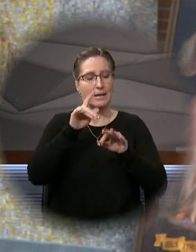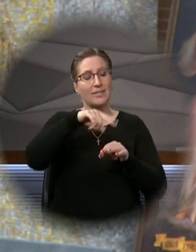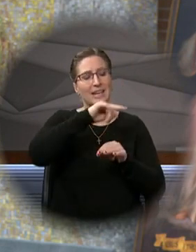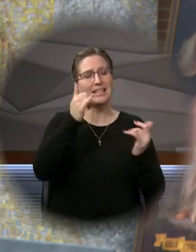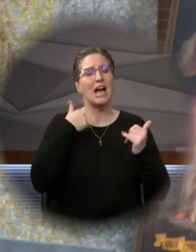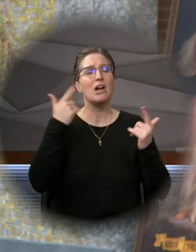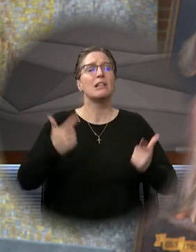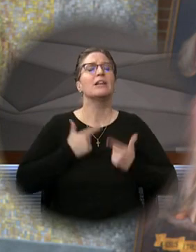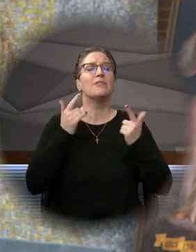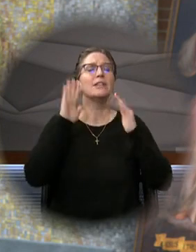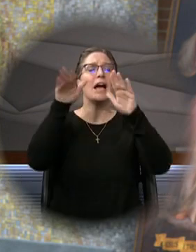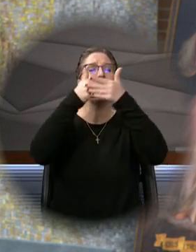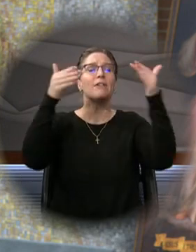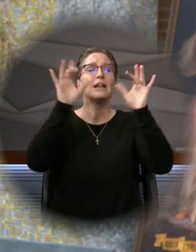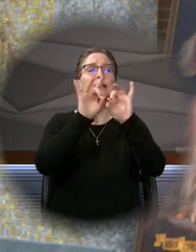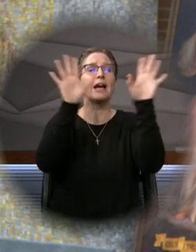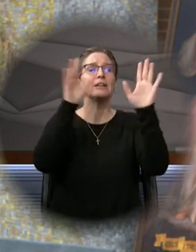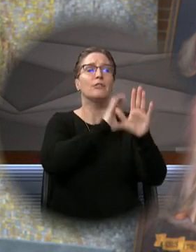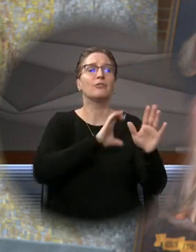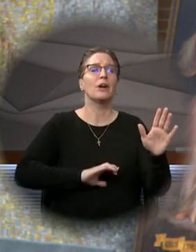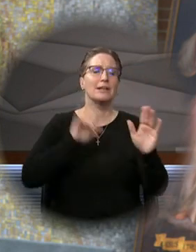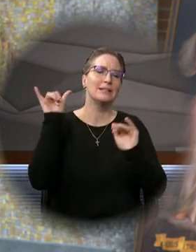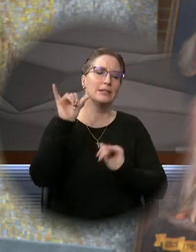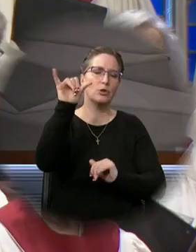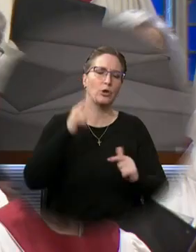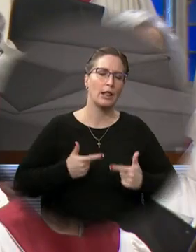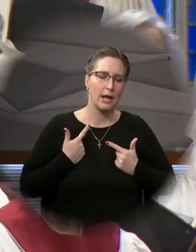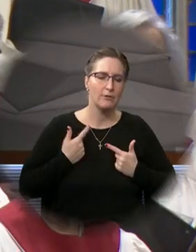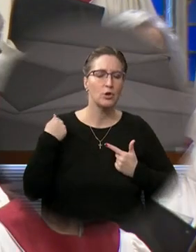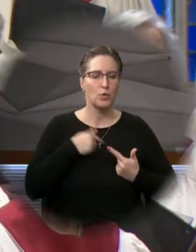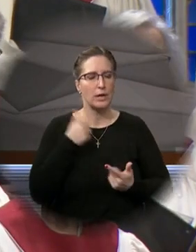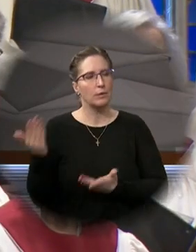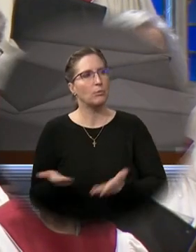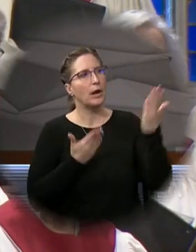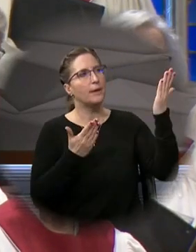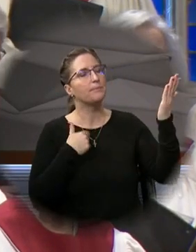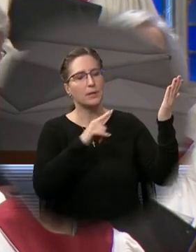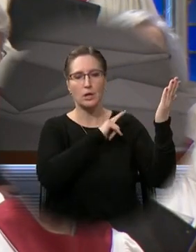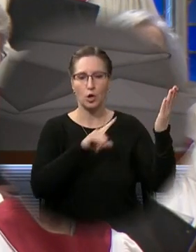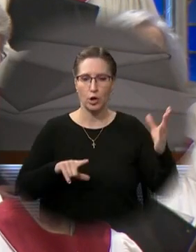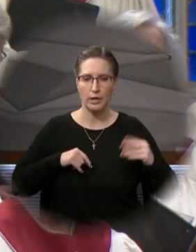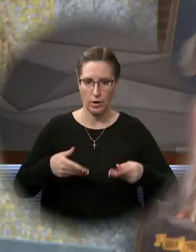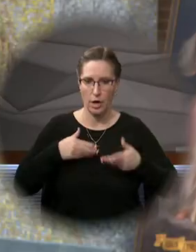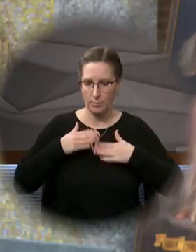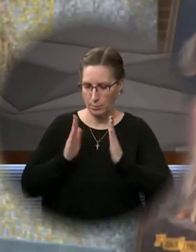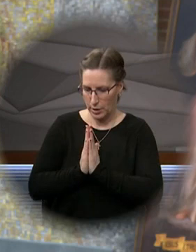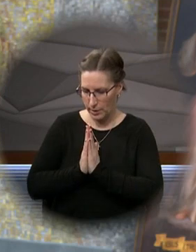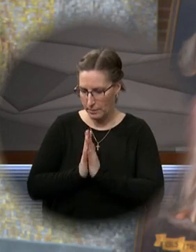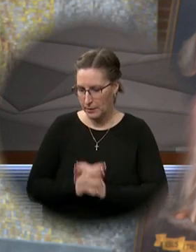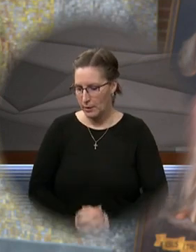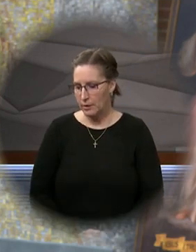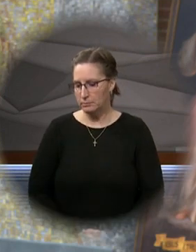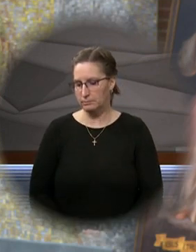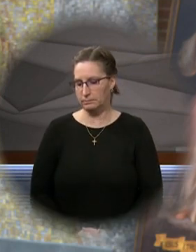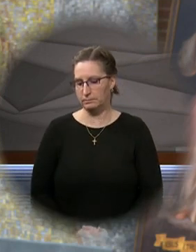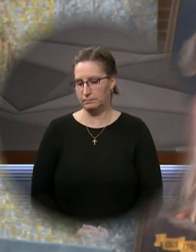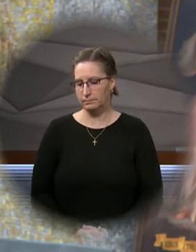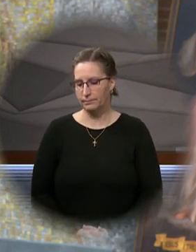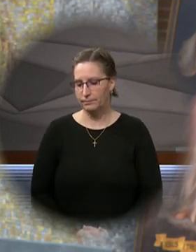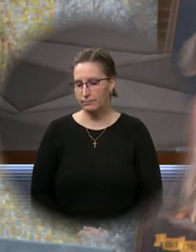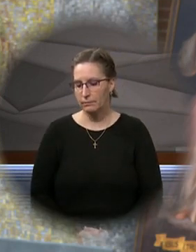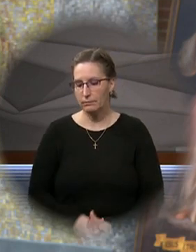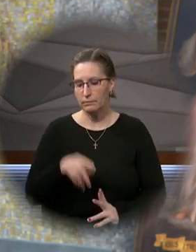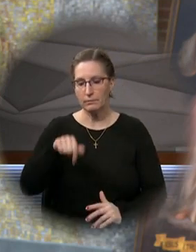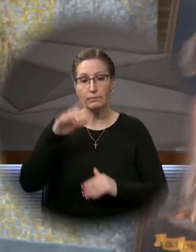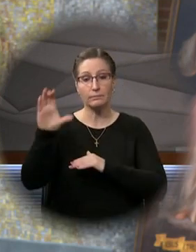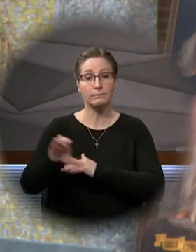the heavenly light of Christ in eternal life, we pray to the Lord. Lord, hear our prayer. On